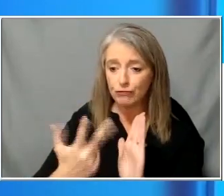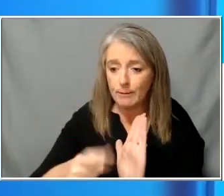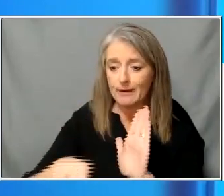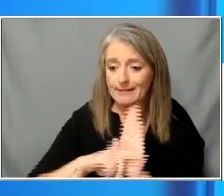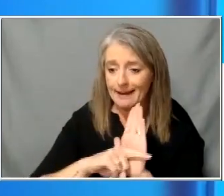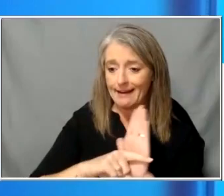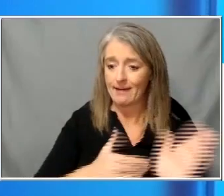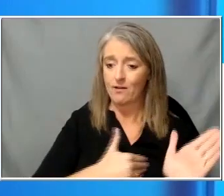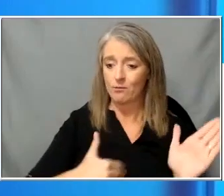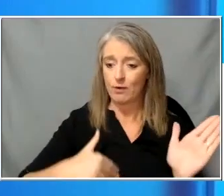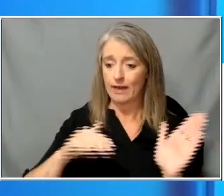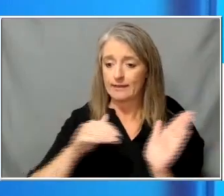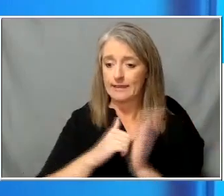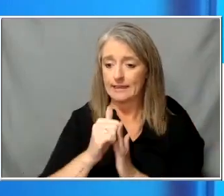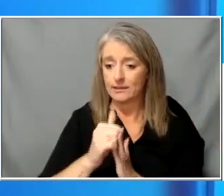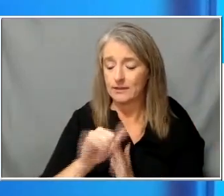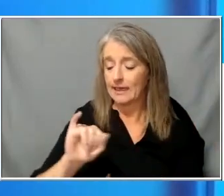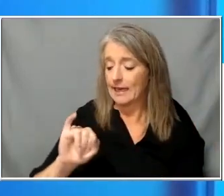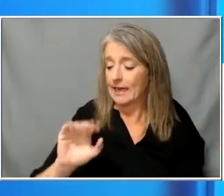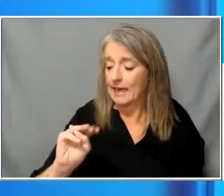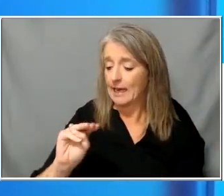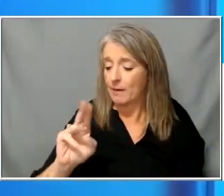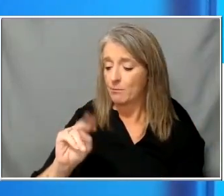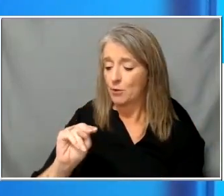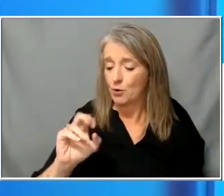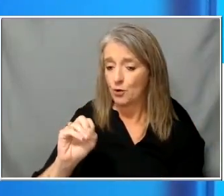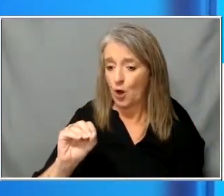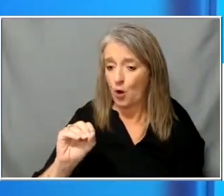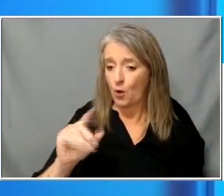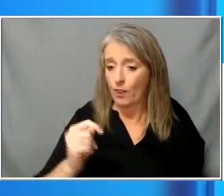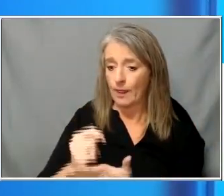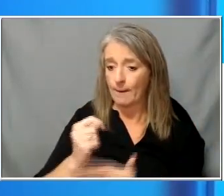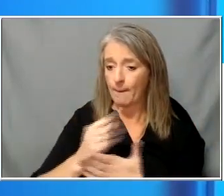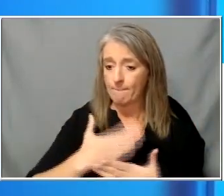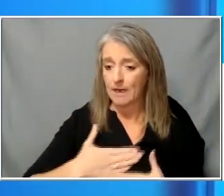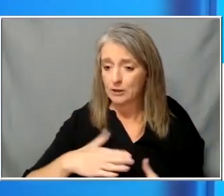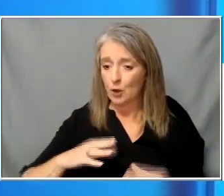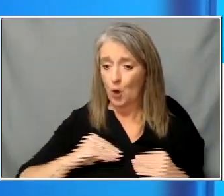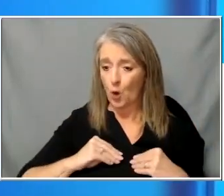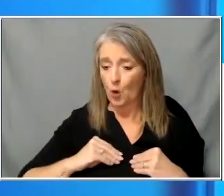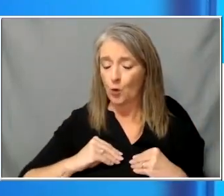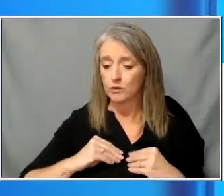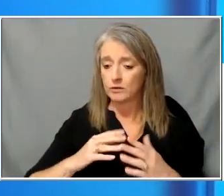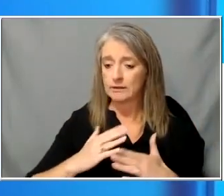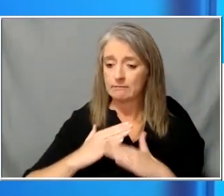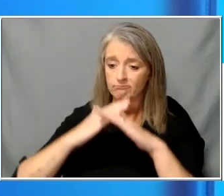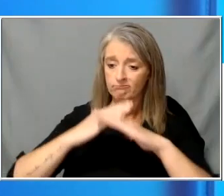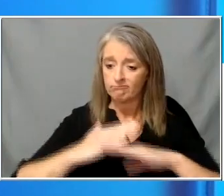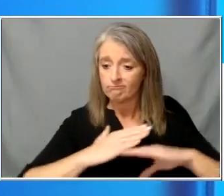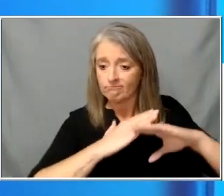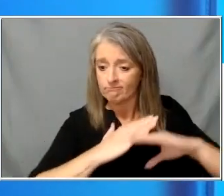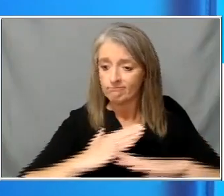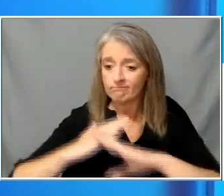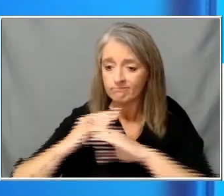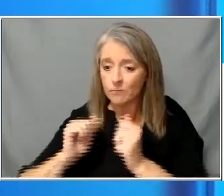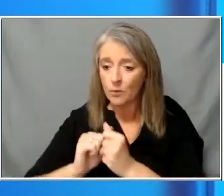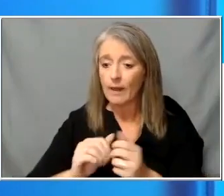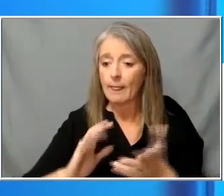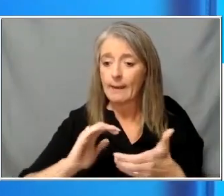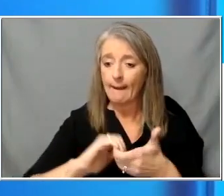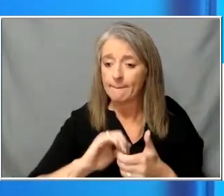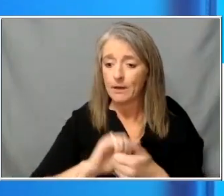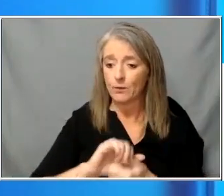in which we give immunotherapy, or using the body's own immune system to harness it against the cancer in combination with